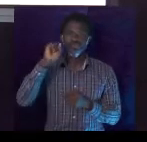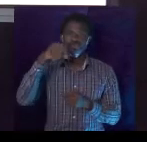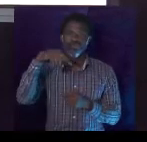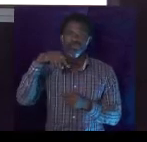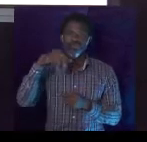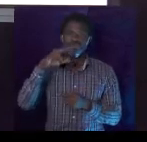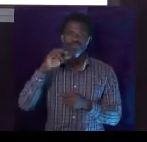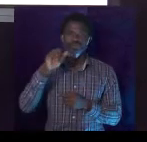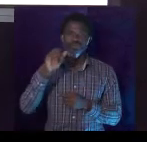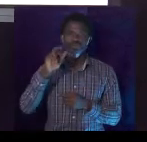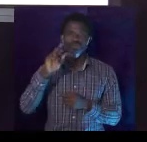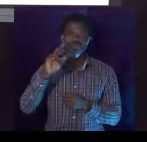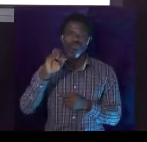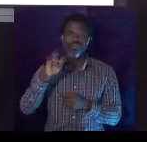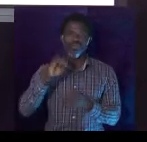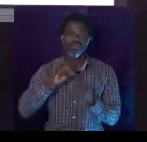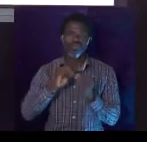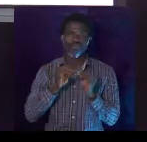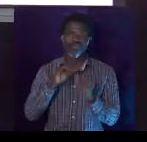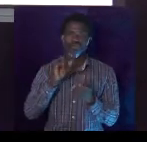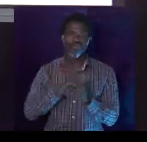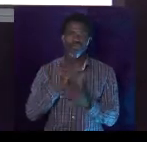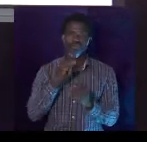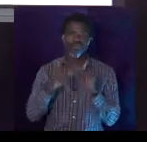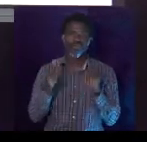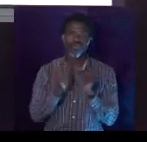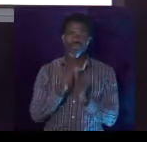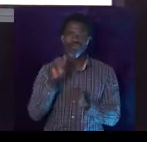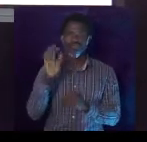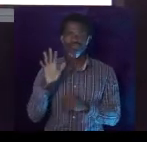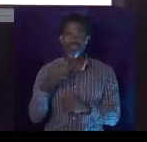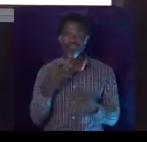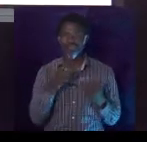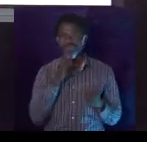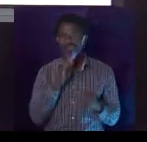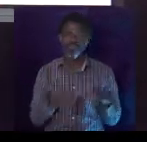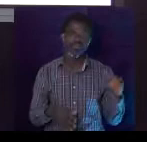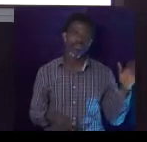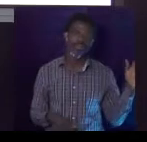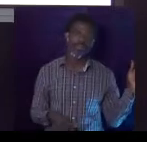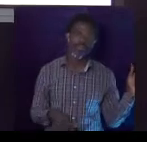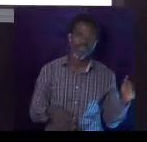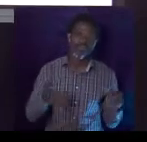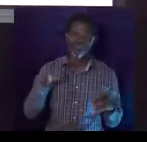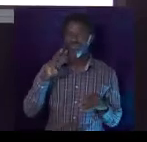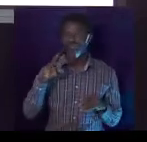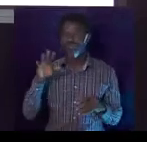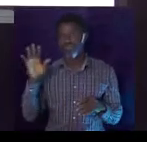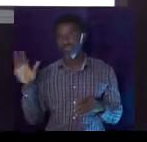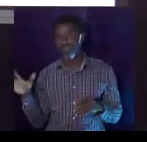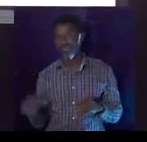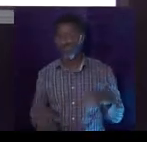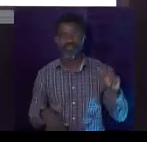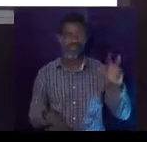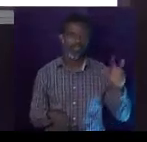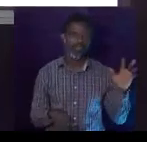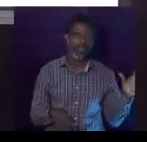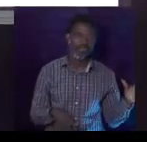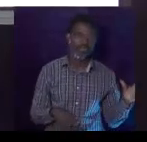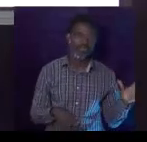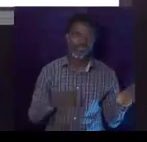square numbers that end with 5. Numbers that end with 5 could be 15, could be 25, could be 35, could